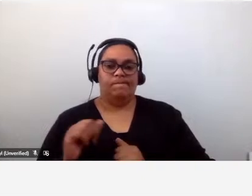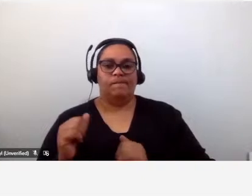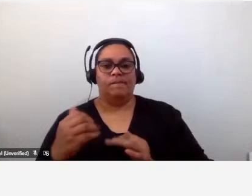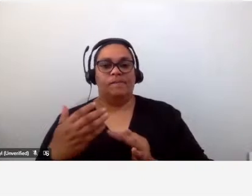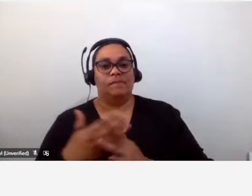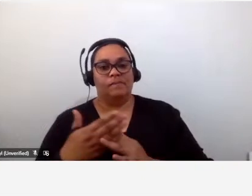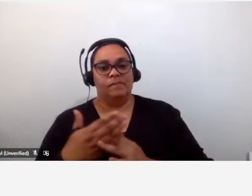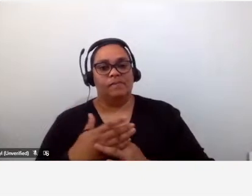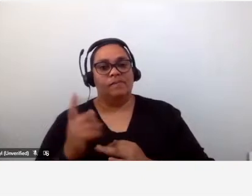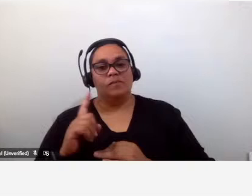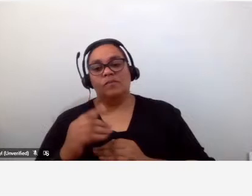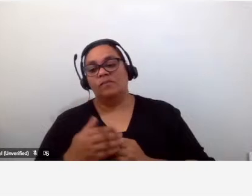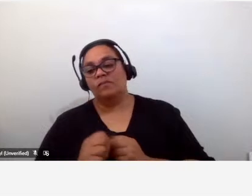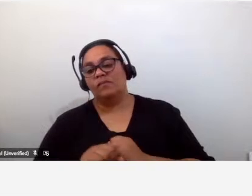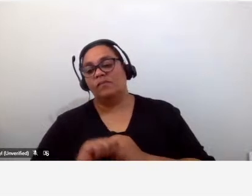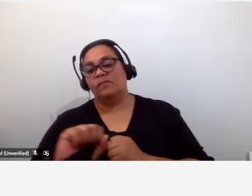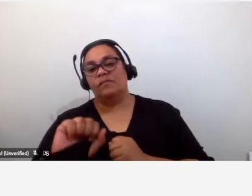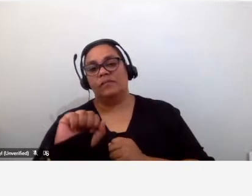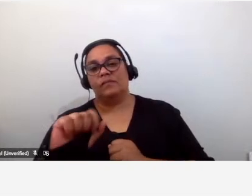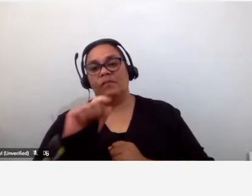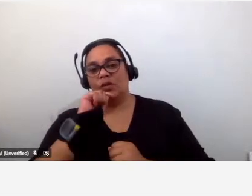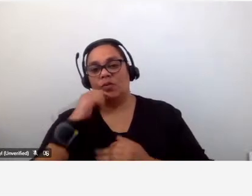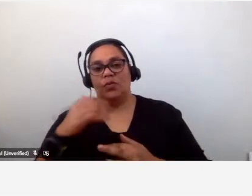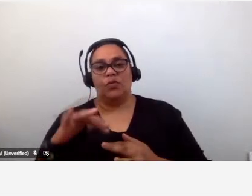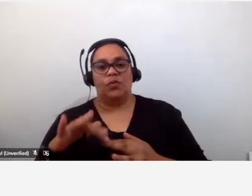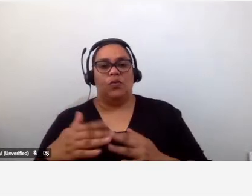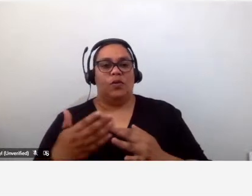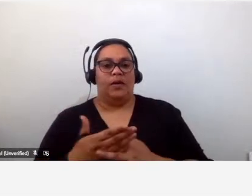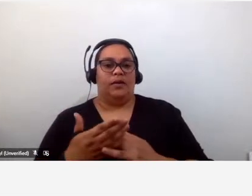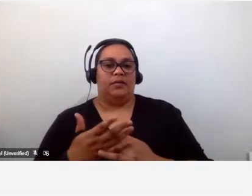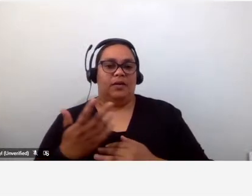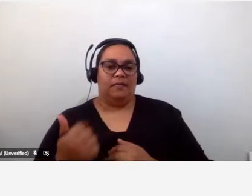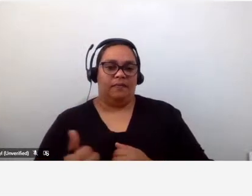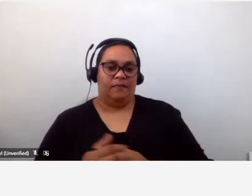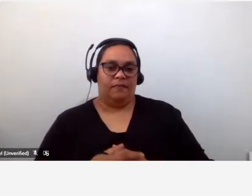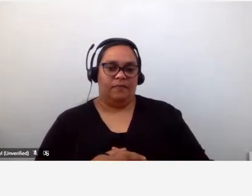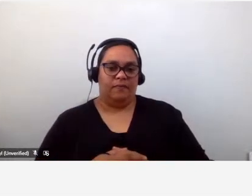accessibility, to what extent are these libraries accessible?